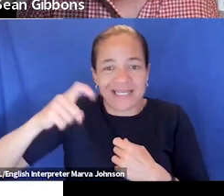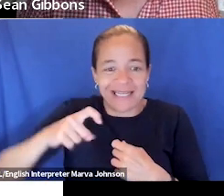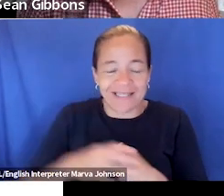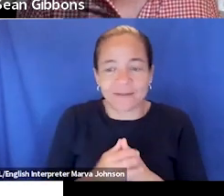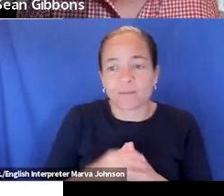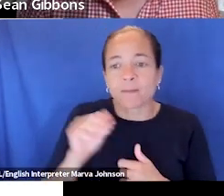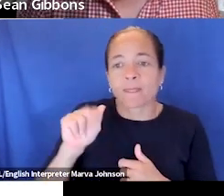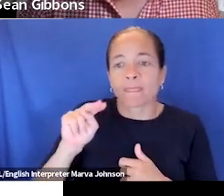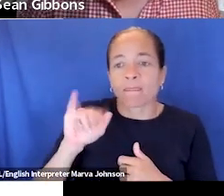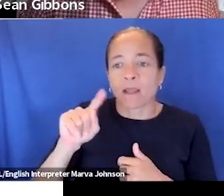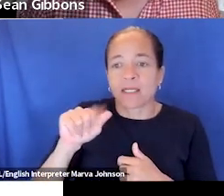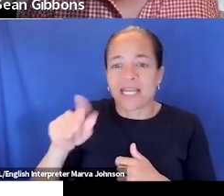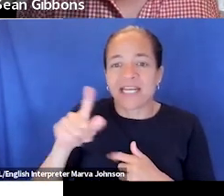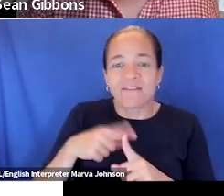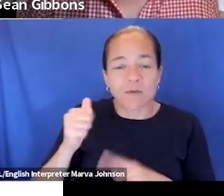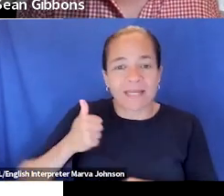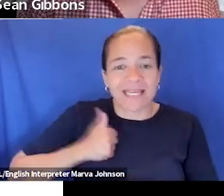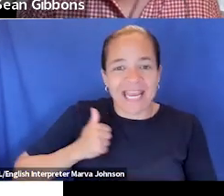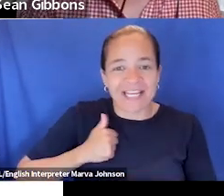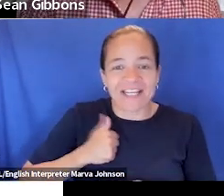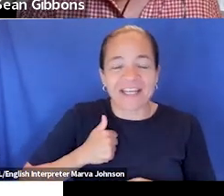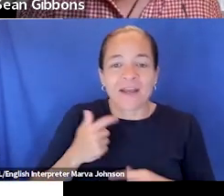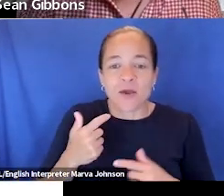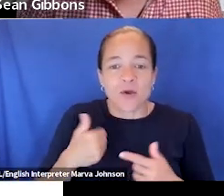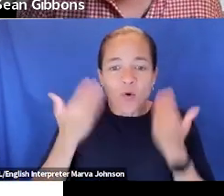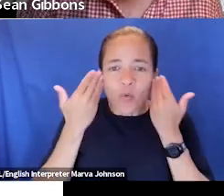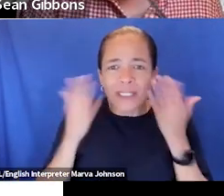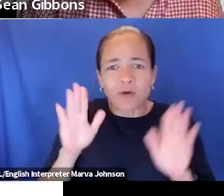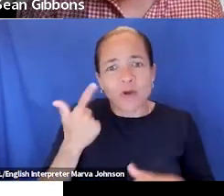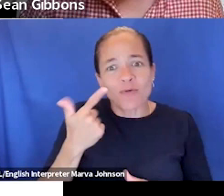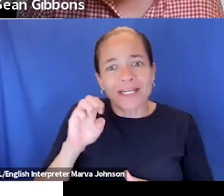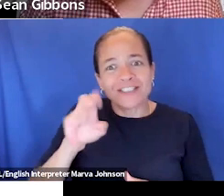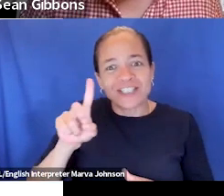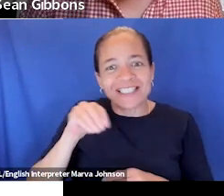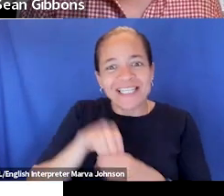made a point here. She's up in Canada, and she said, we don't know what a GED is in Canada, so